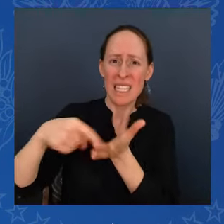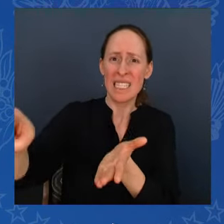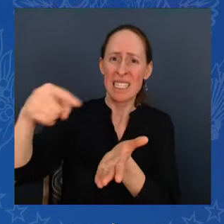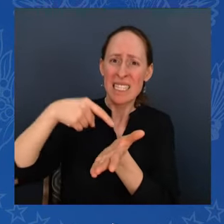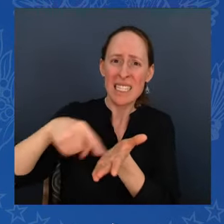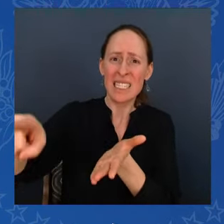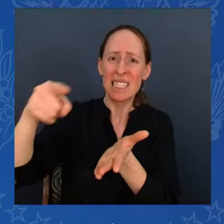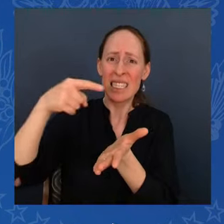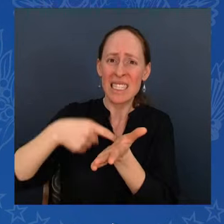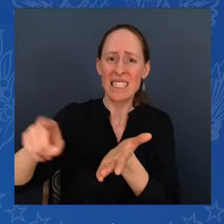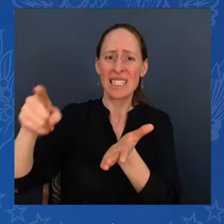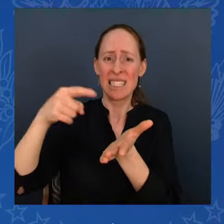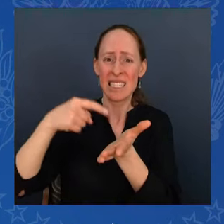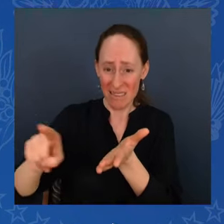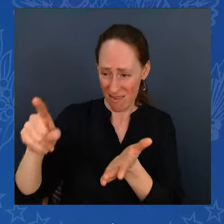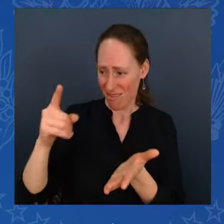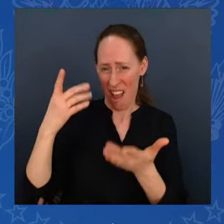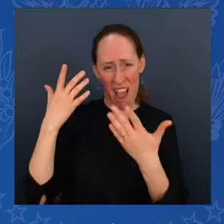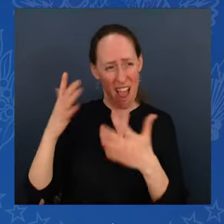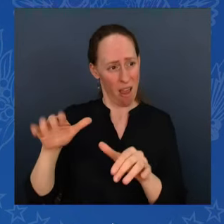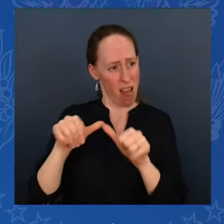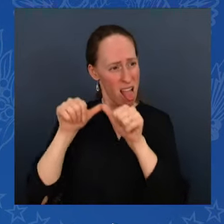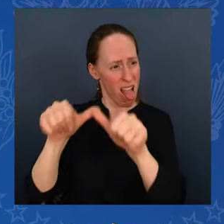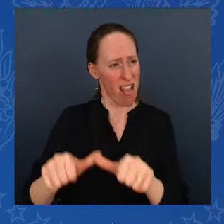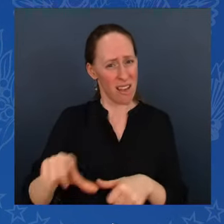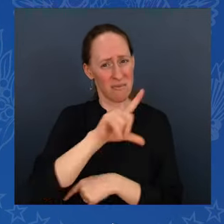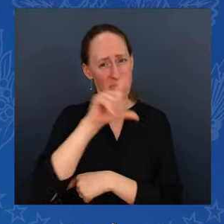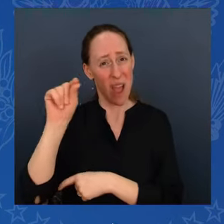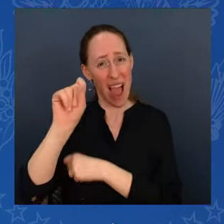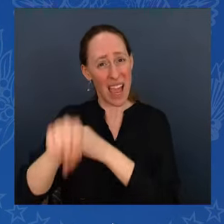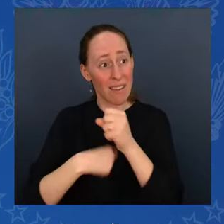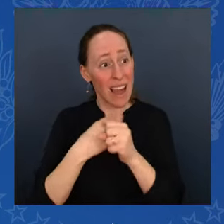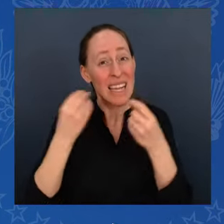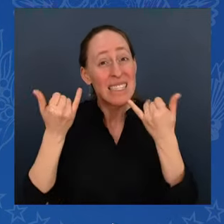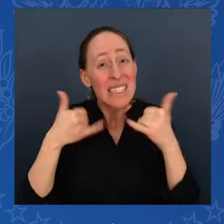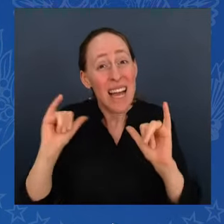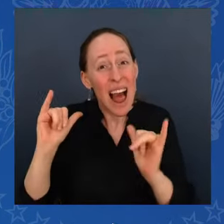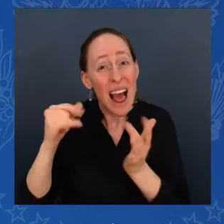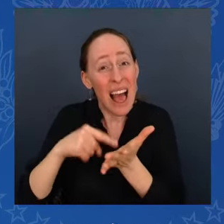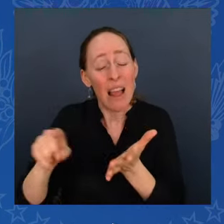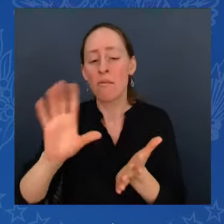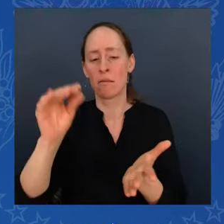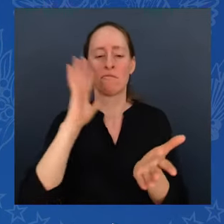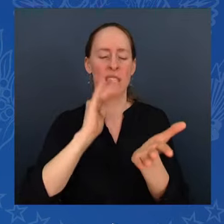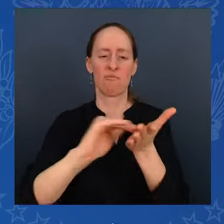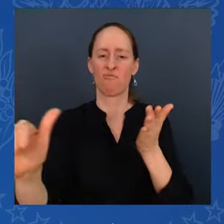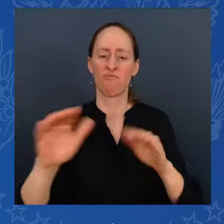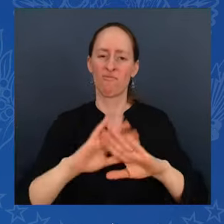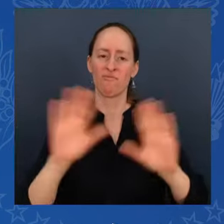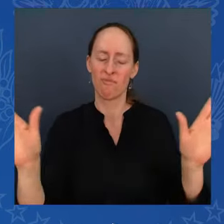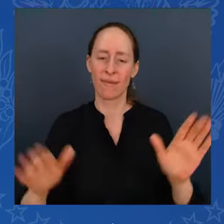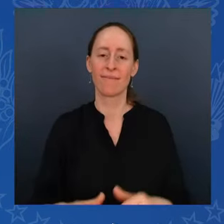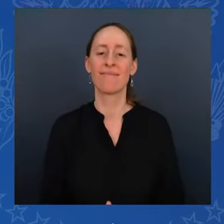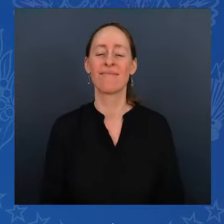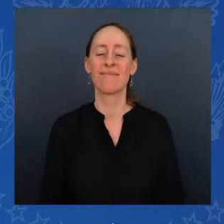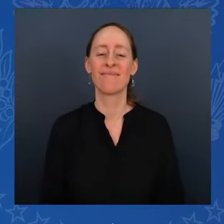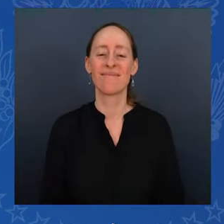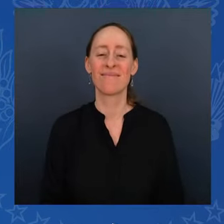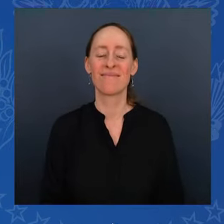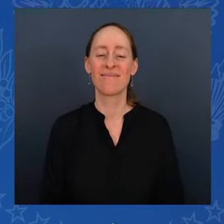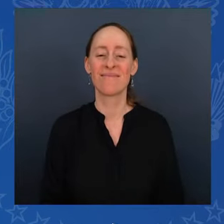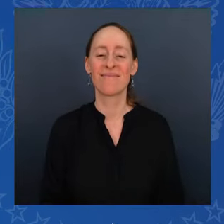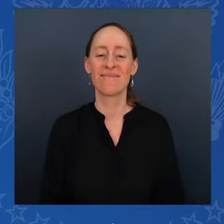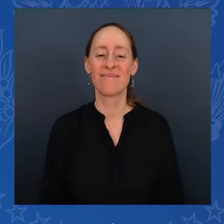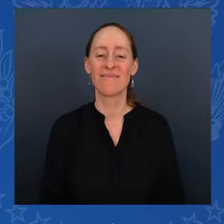ago. Folks, third, we plan to cancel debt for about 2 million borrowers who would be eligible for debt forgiveness through the